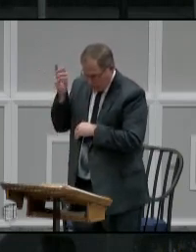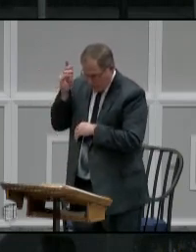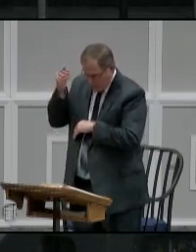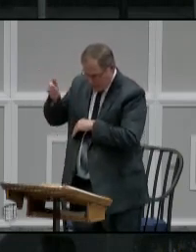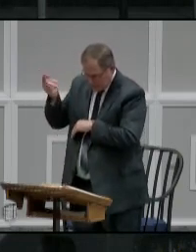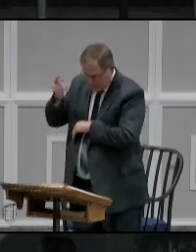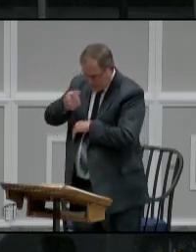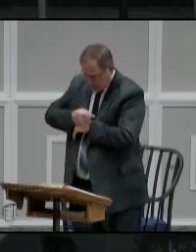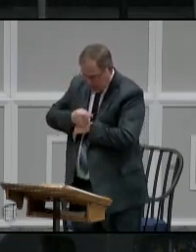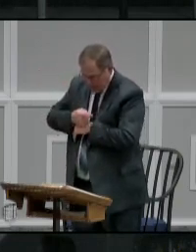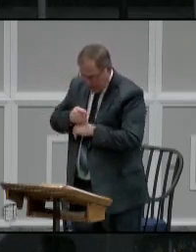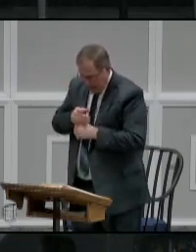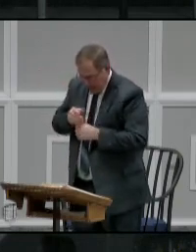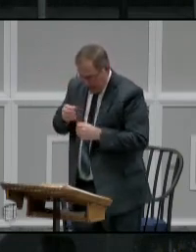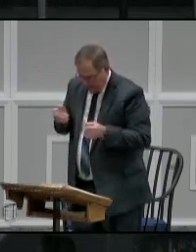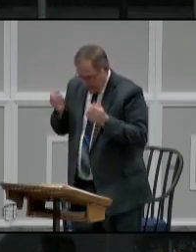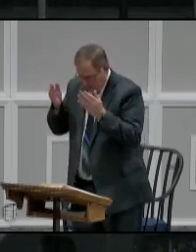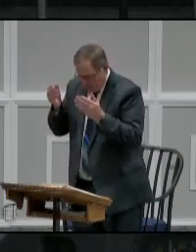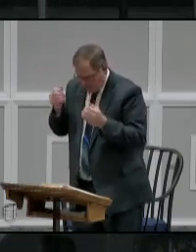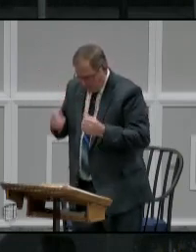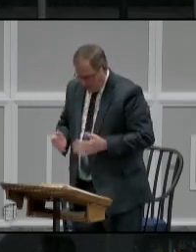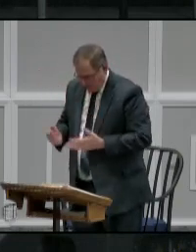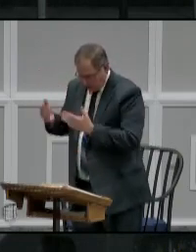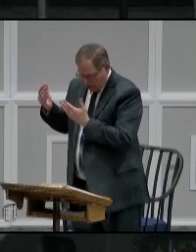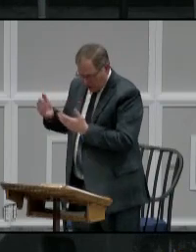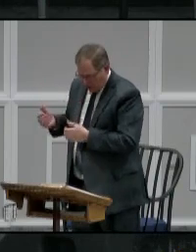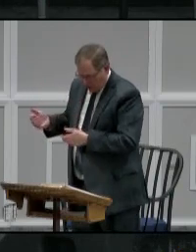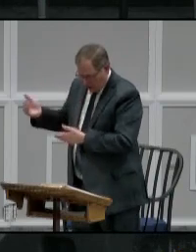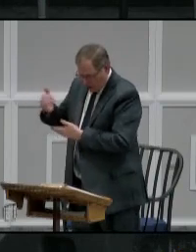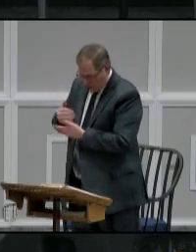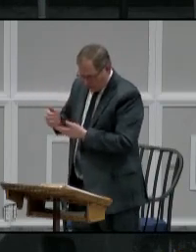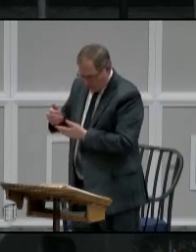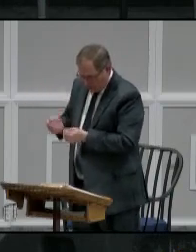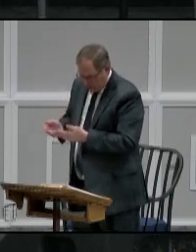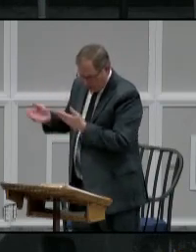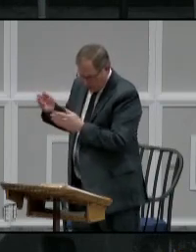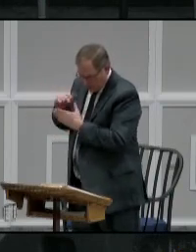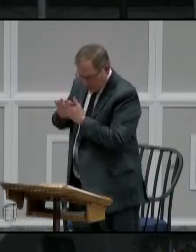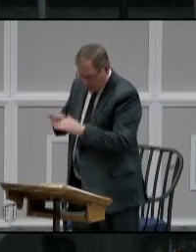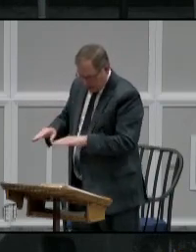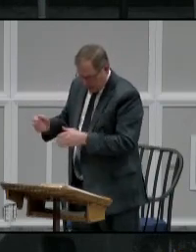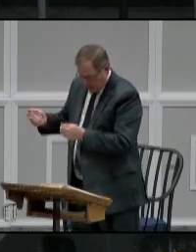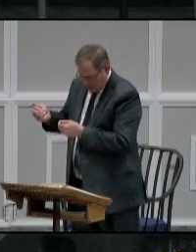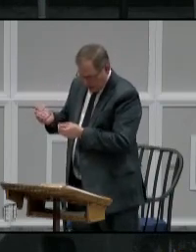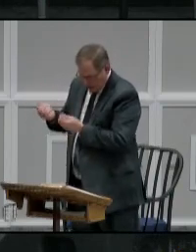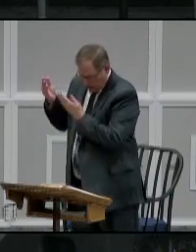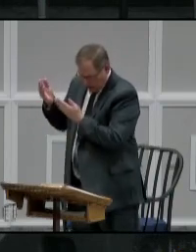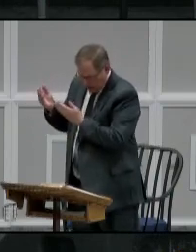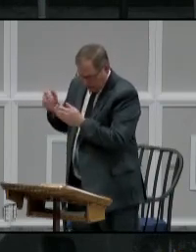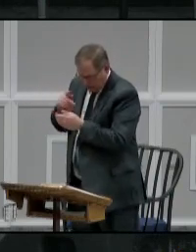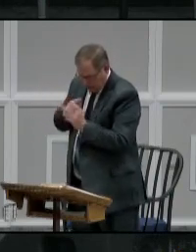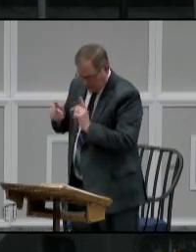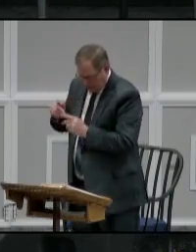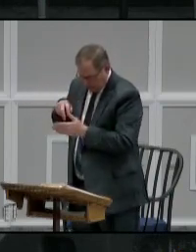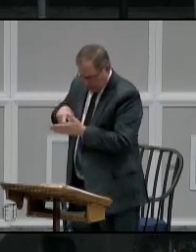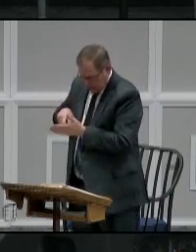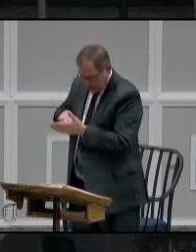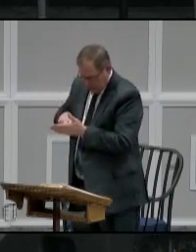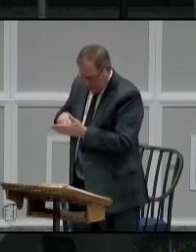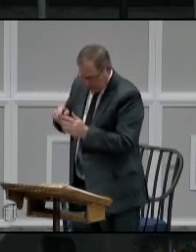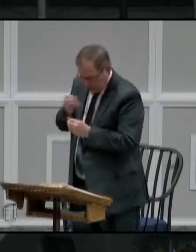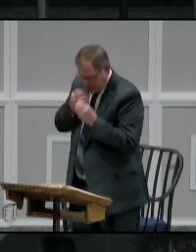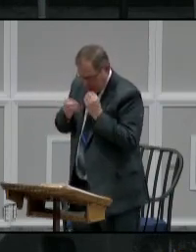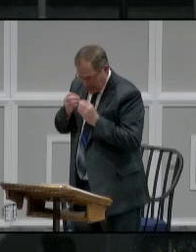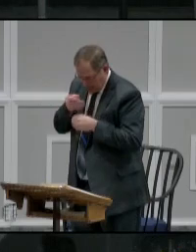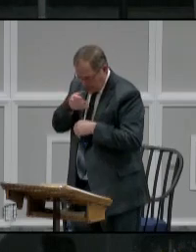which thou brought us out of the land of Egypt have corrupted themselves. This morning, for a few minutes, I want us to focus on